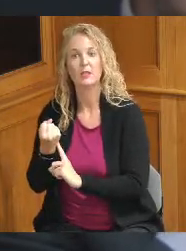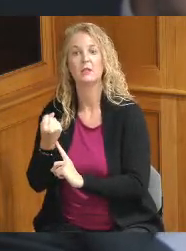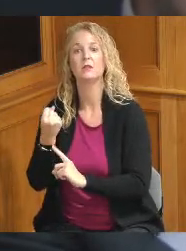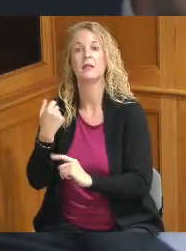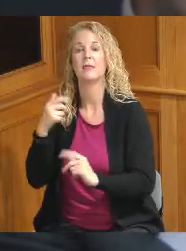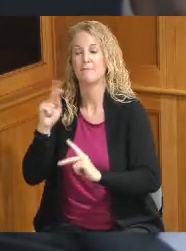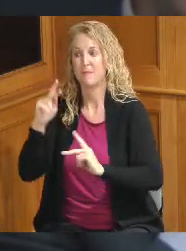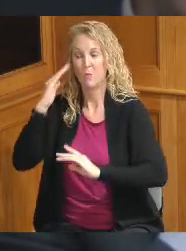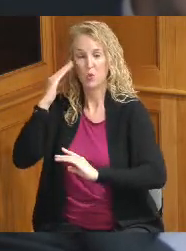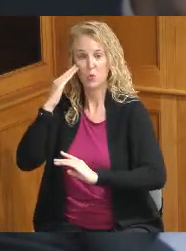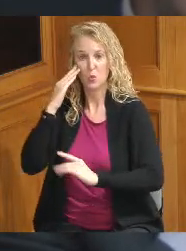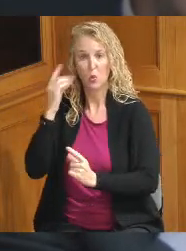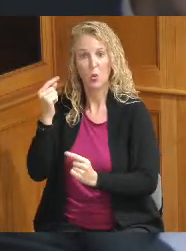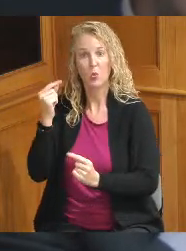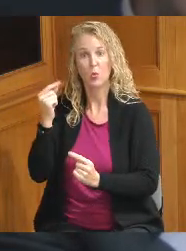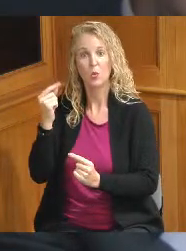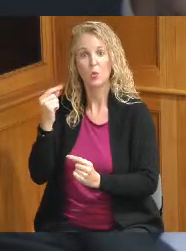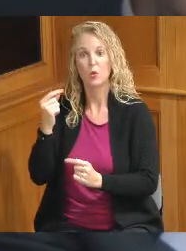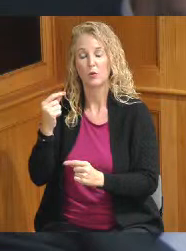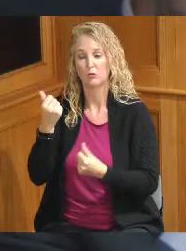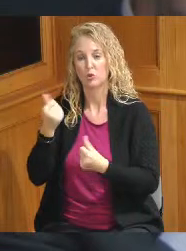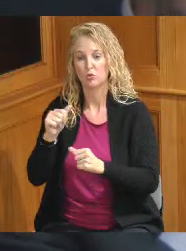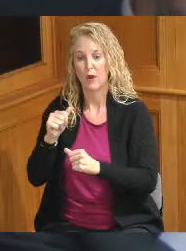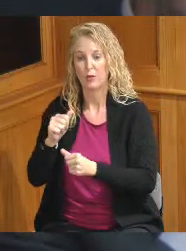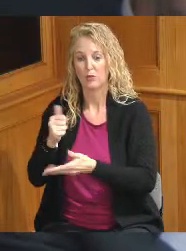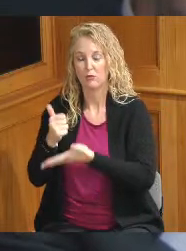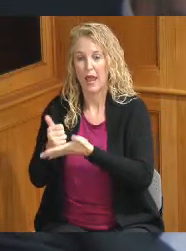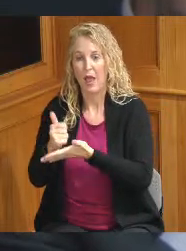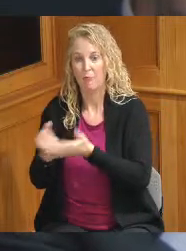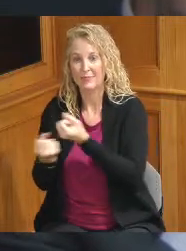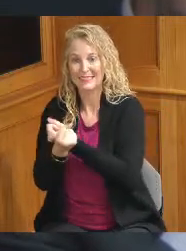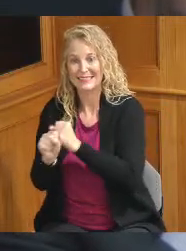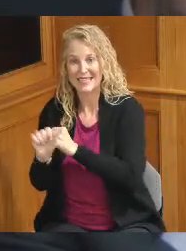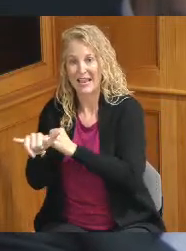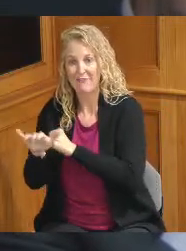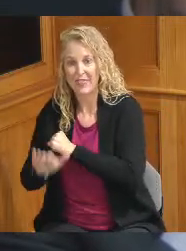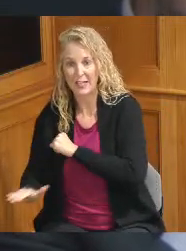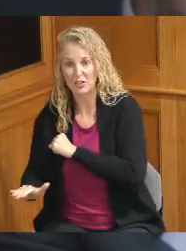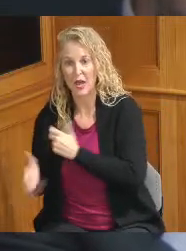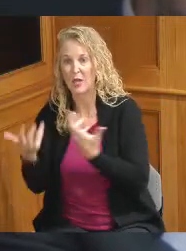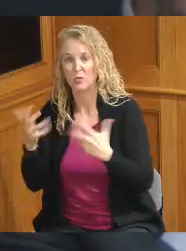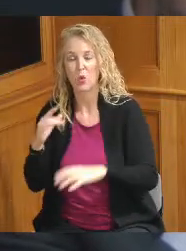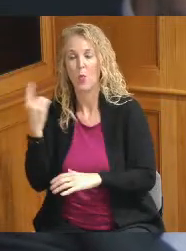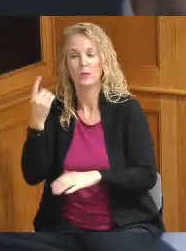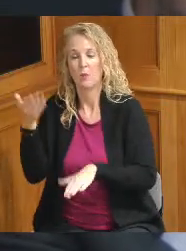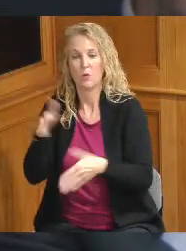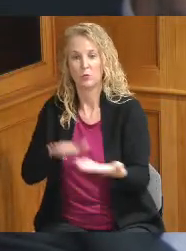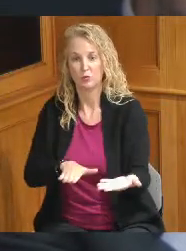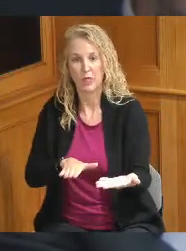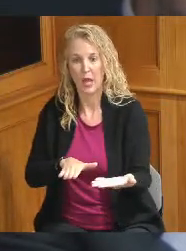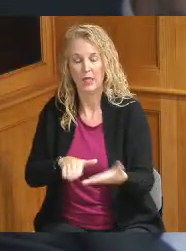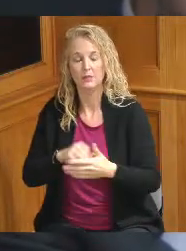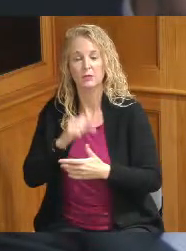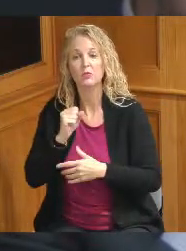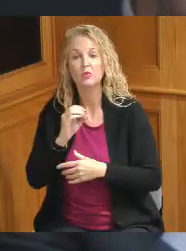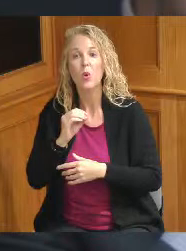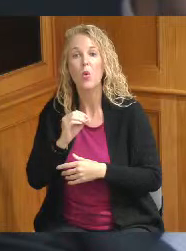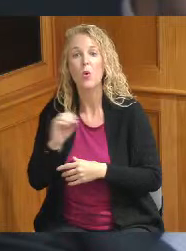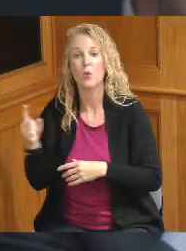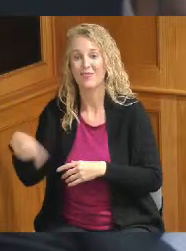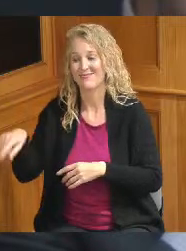high alert to secure that there would be no loss of life. And